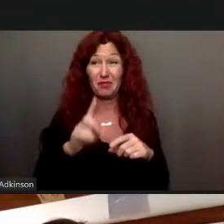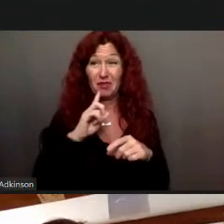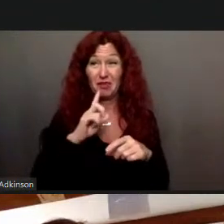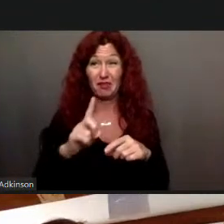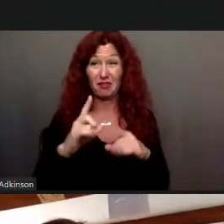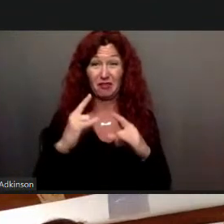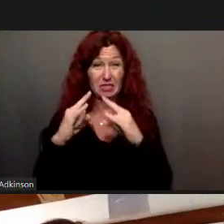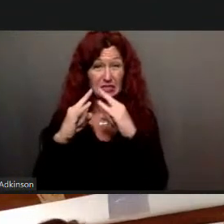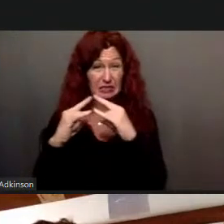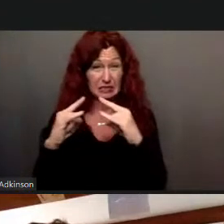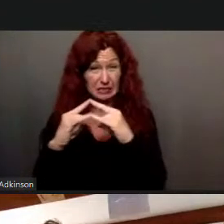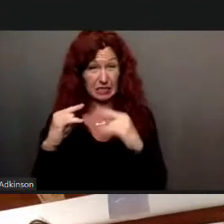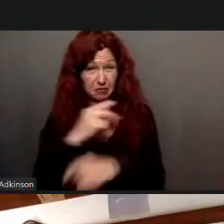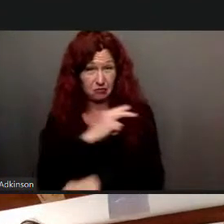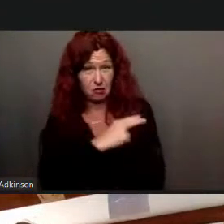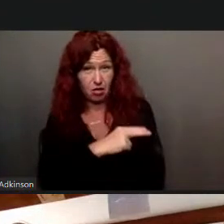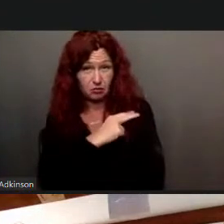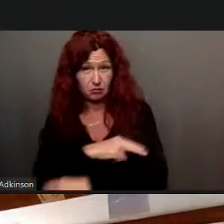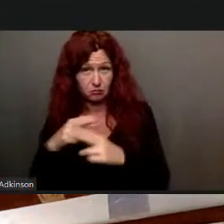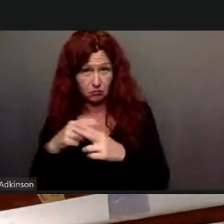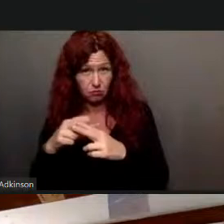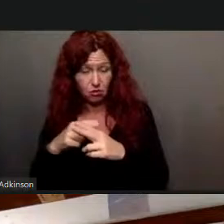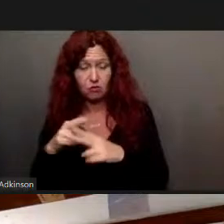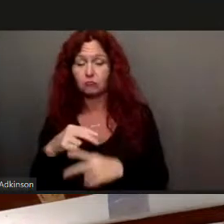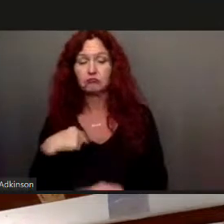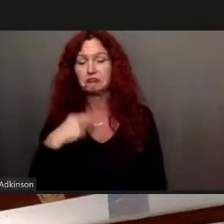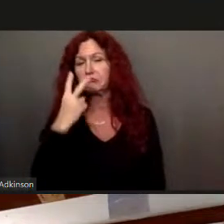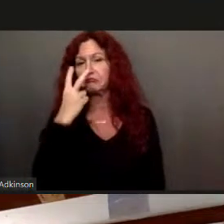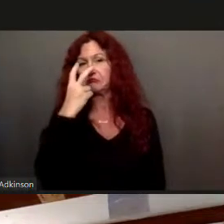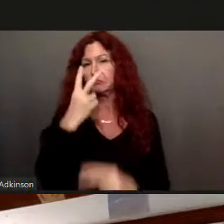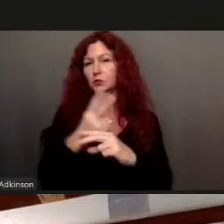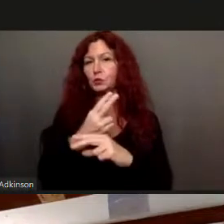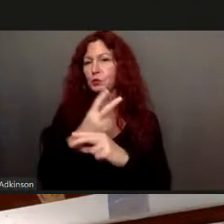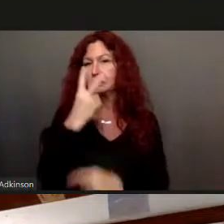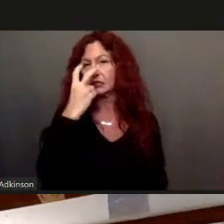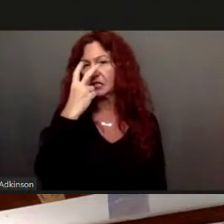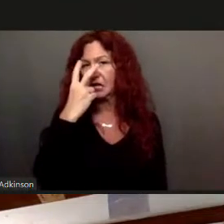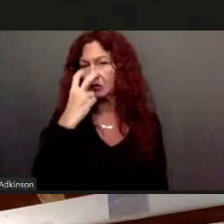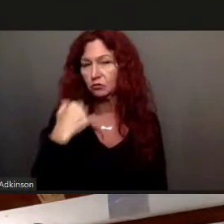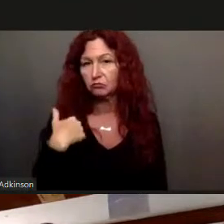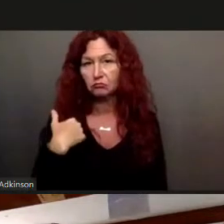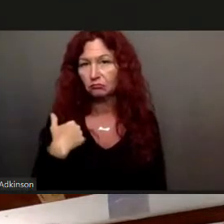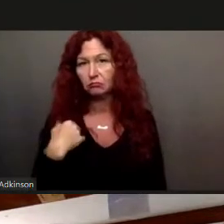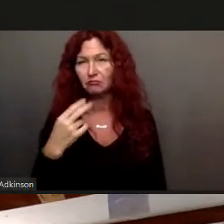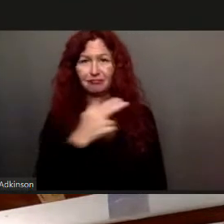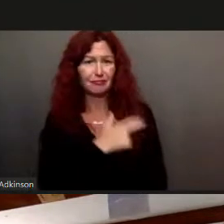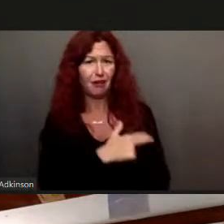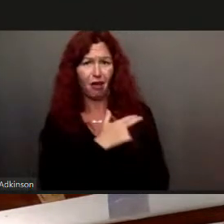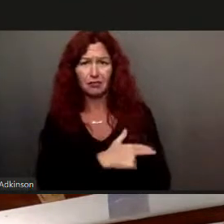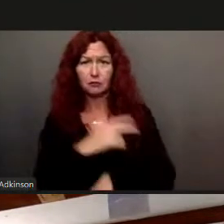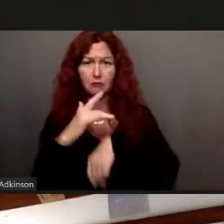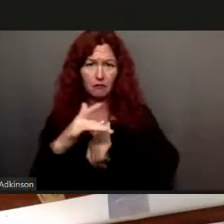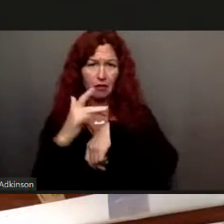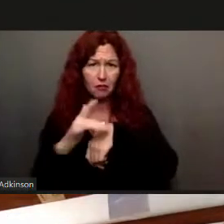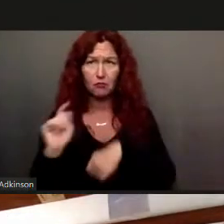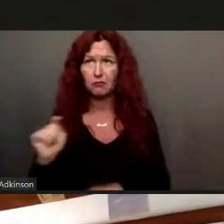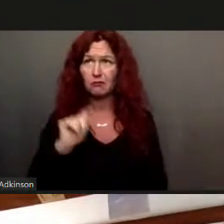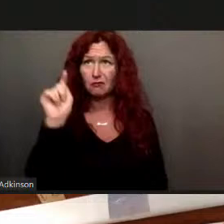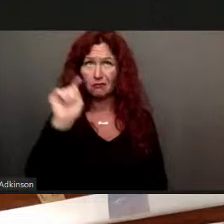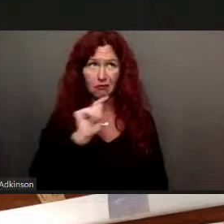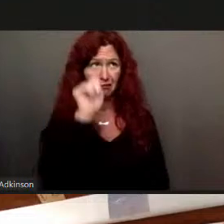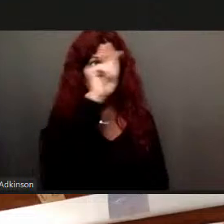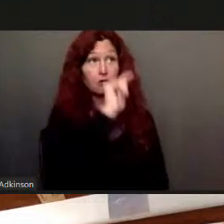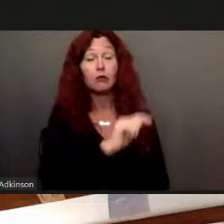the convention center anytime soon. And there's plenty of ICU beds still available. There may be transfers